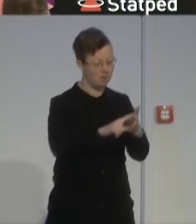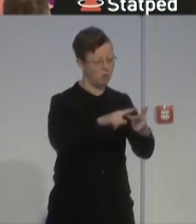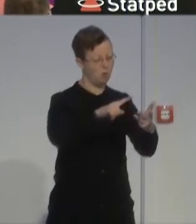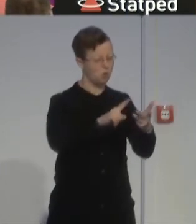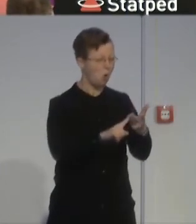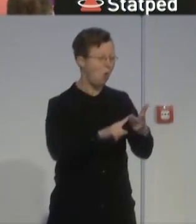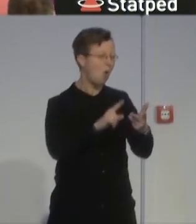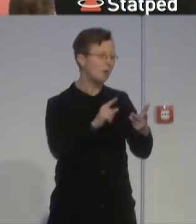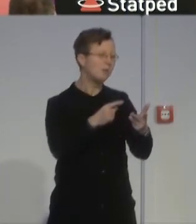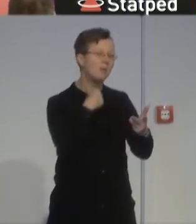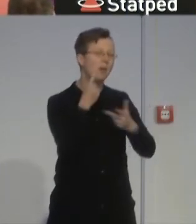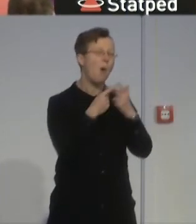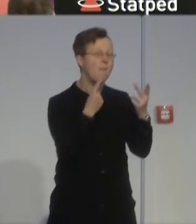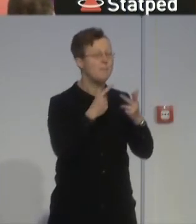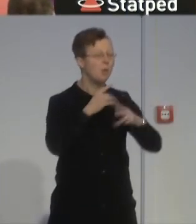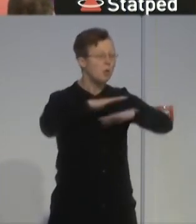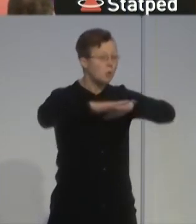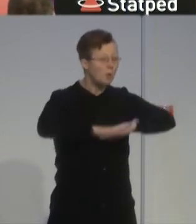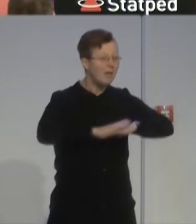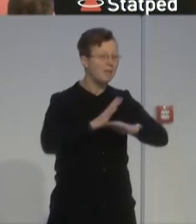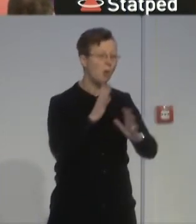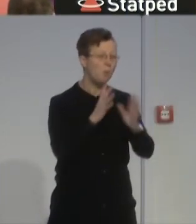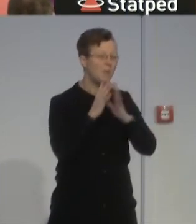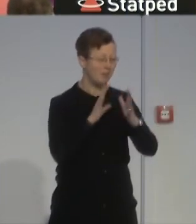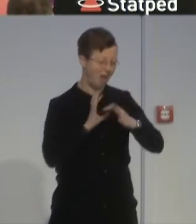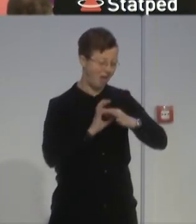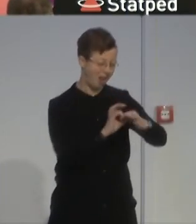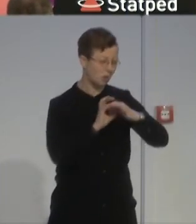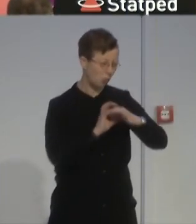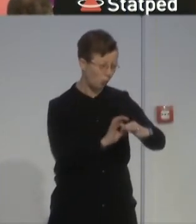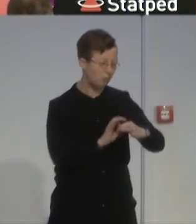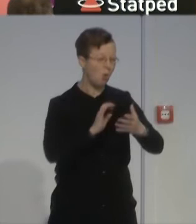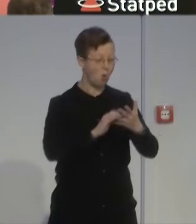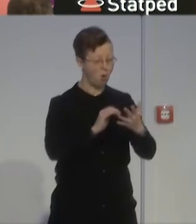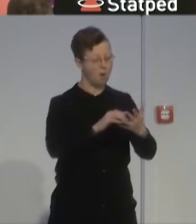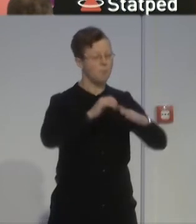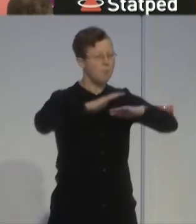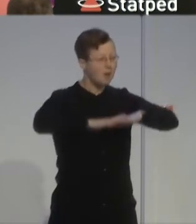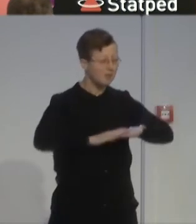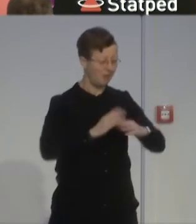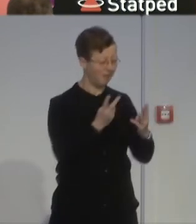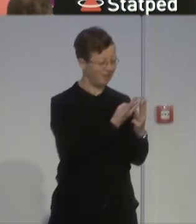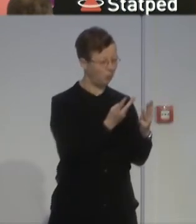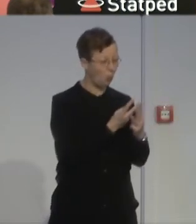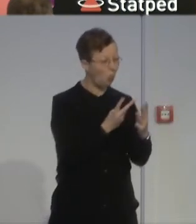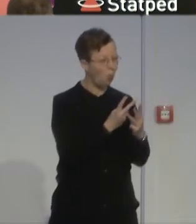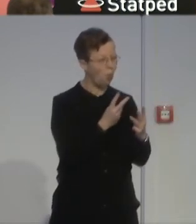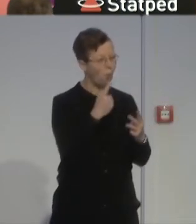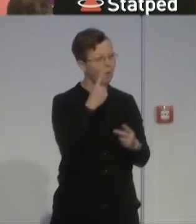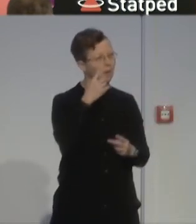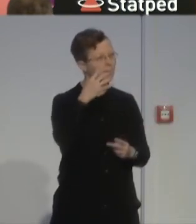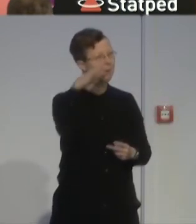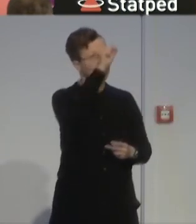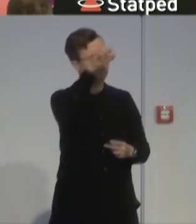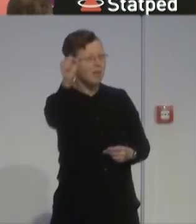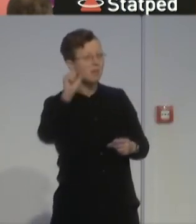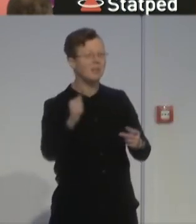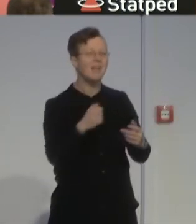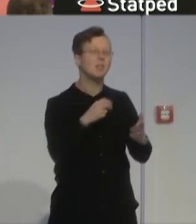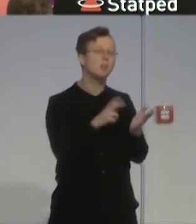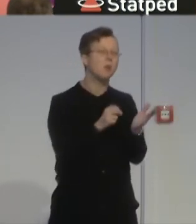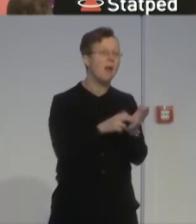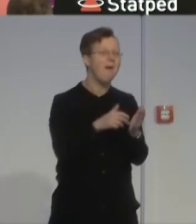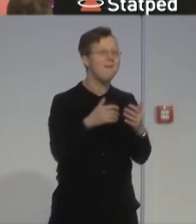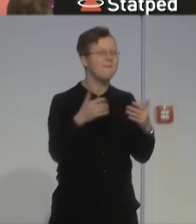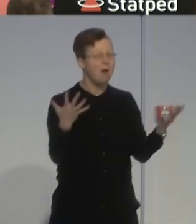and then a notion of basic communicative relations. And on the basis of these two notions, I will ask, what does the notion of